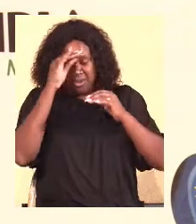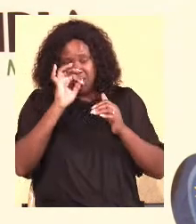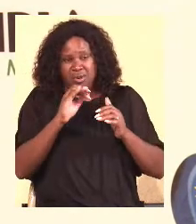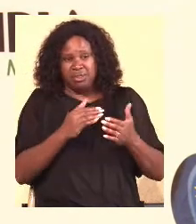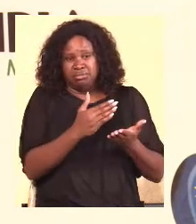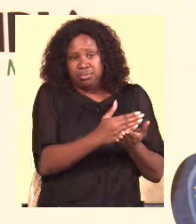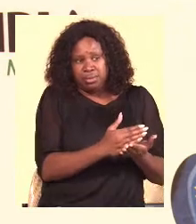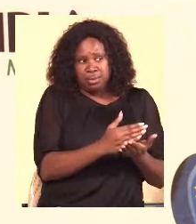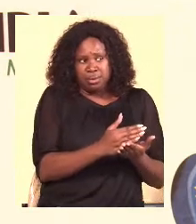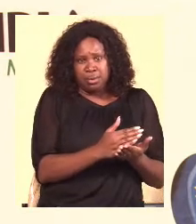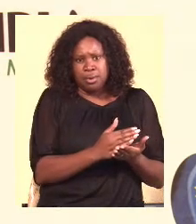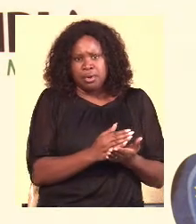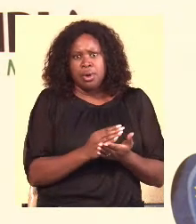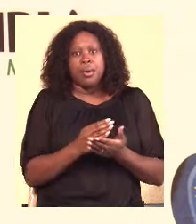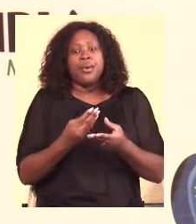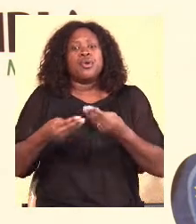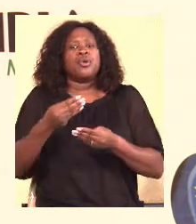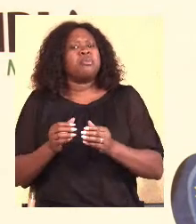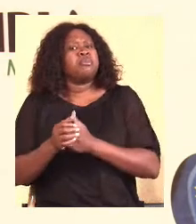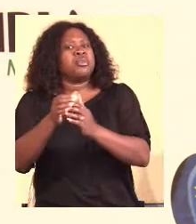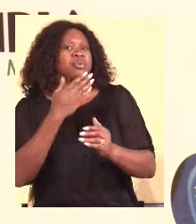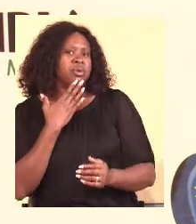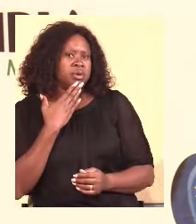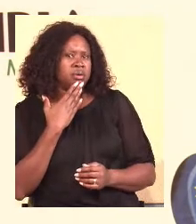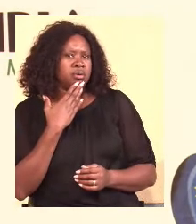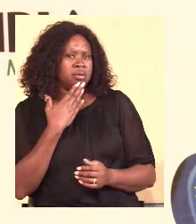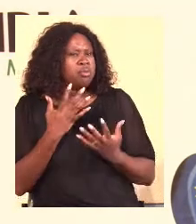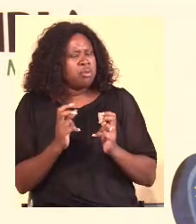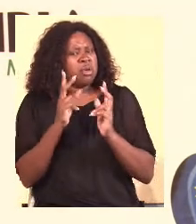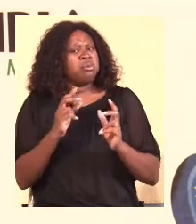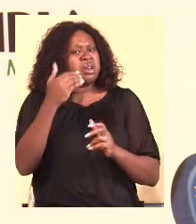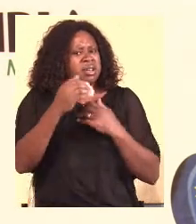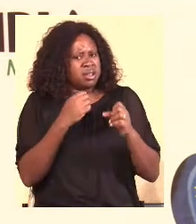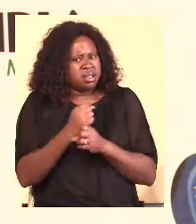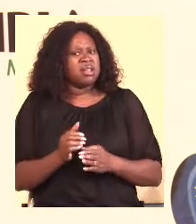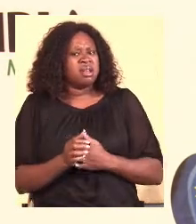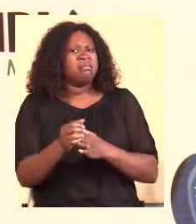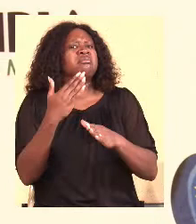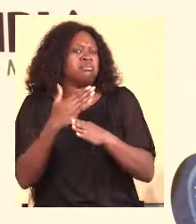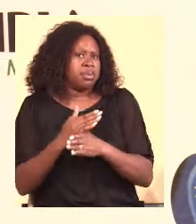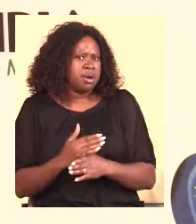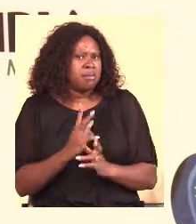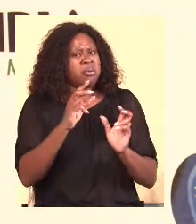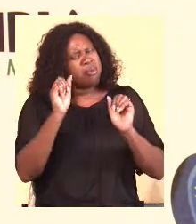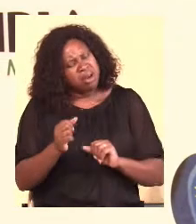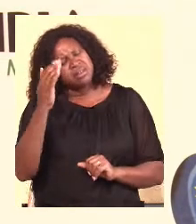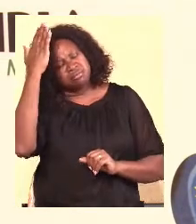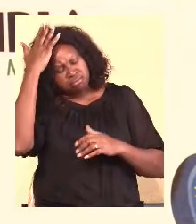is going to take care of the economy? We need people to be employed next year. These people must graduate. Why would they want to